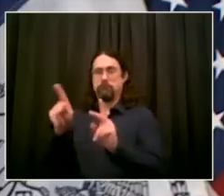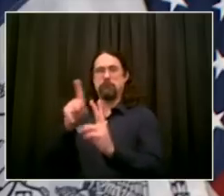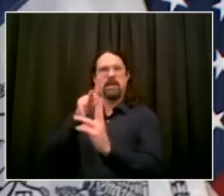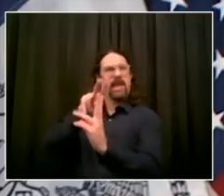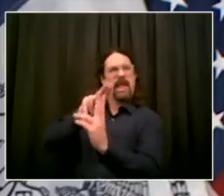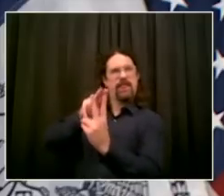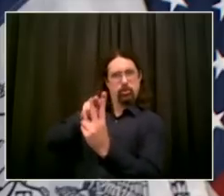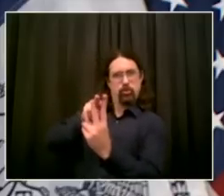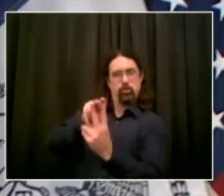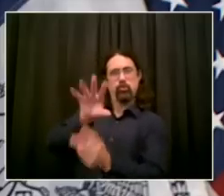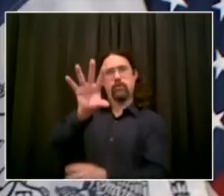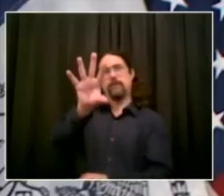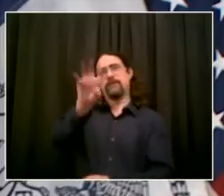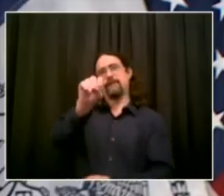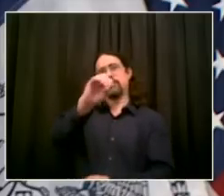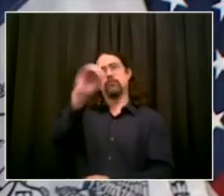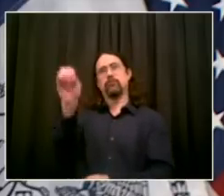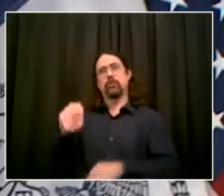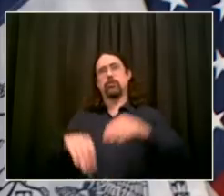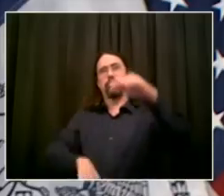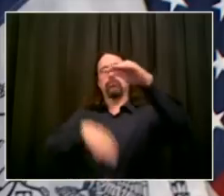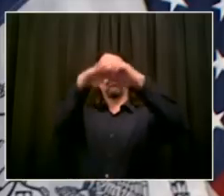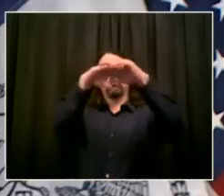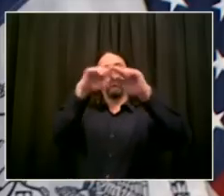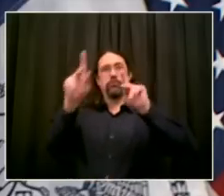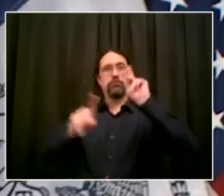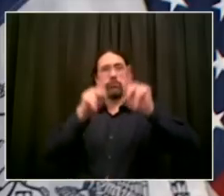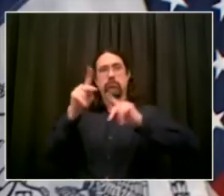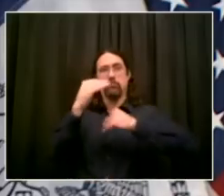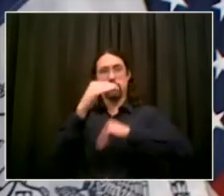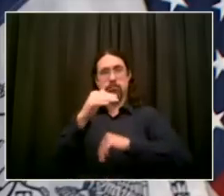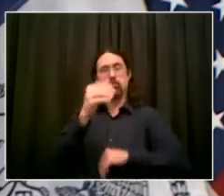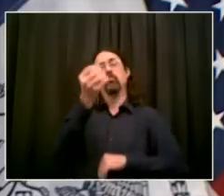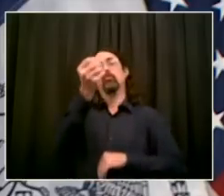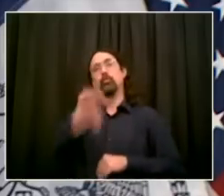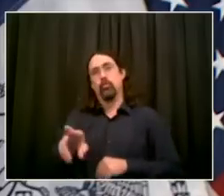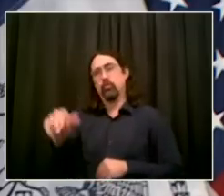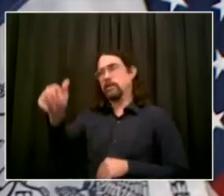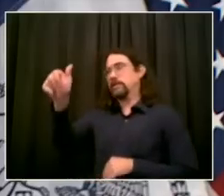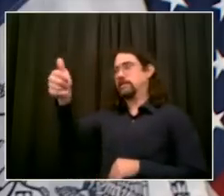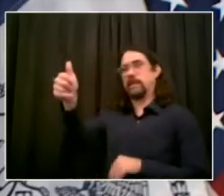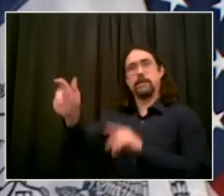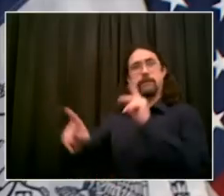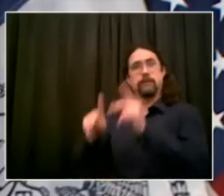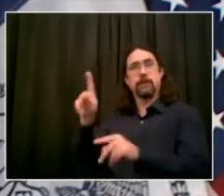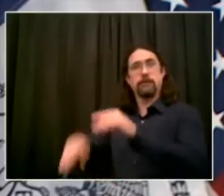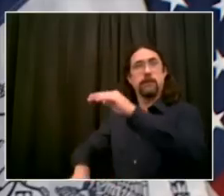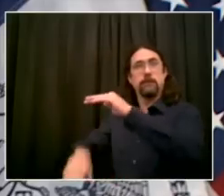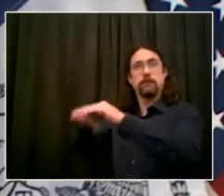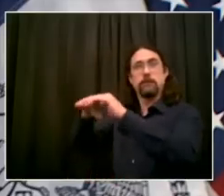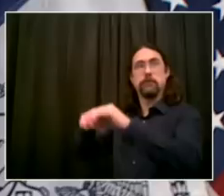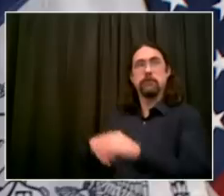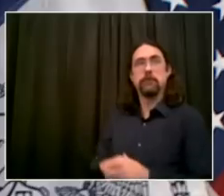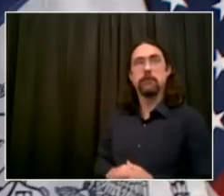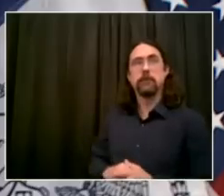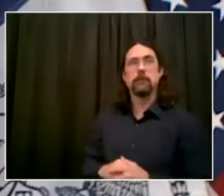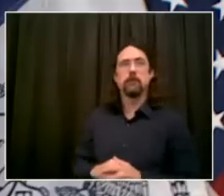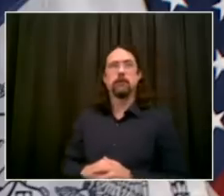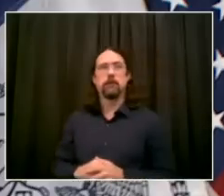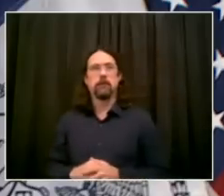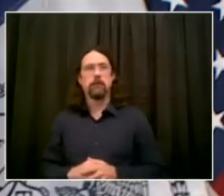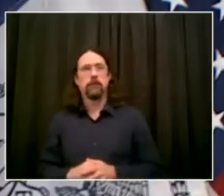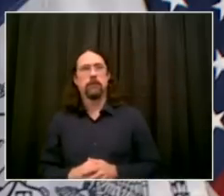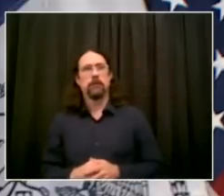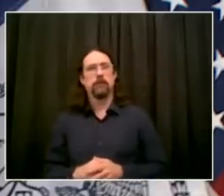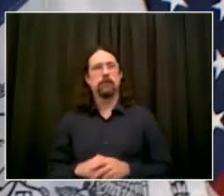I remind you, if addressed aggressively by everyone, not just government, by people in the community,